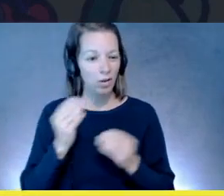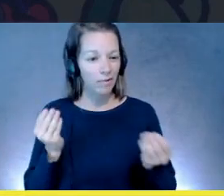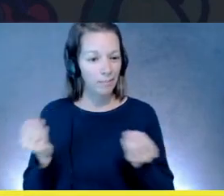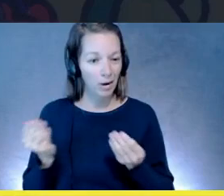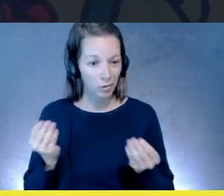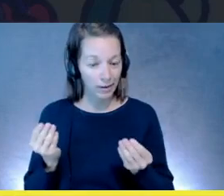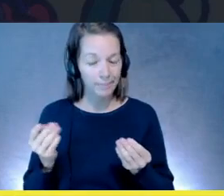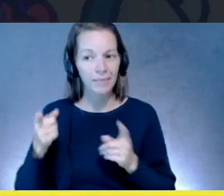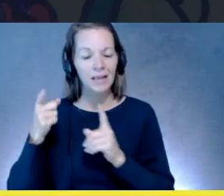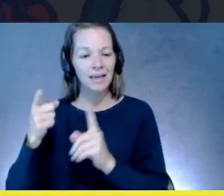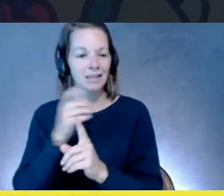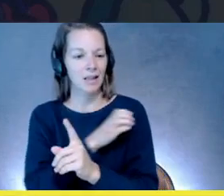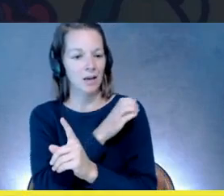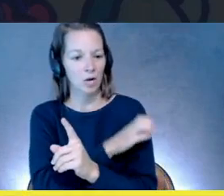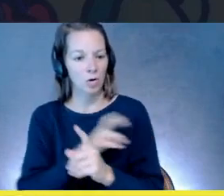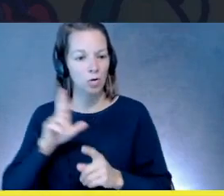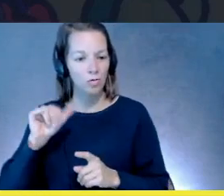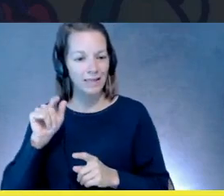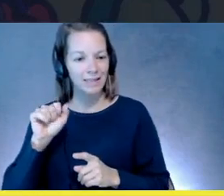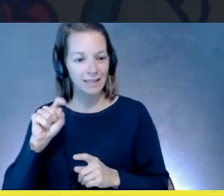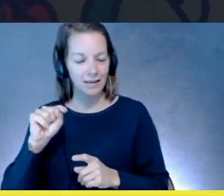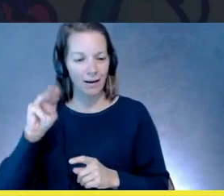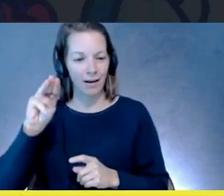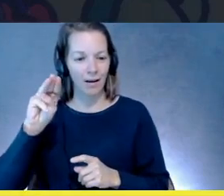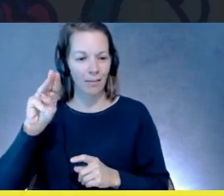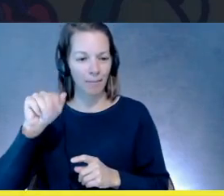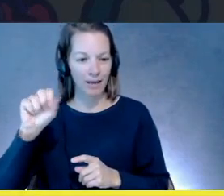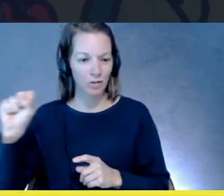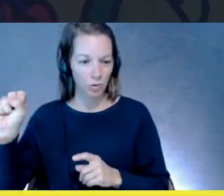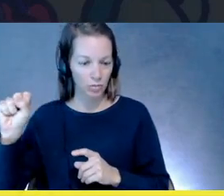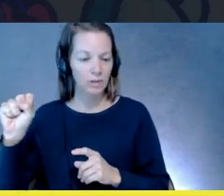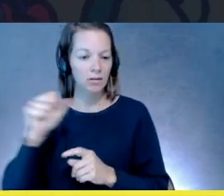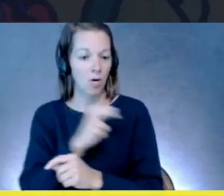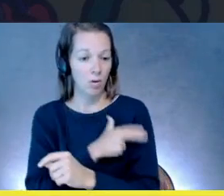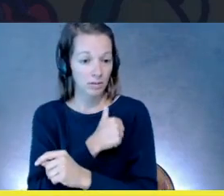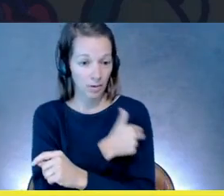in psychiatry at Massachusetts General Hospital.